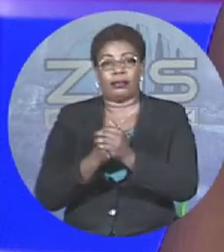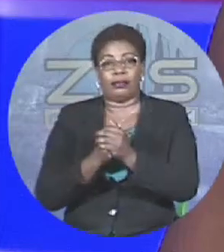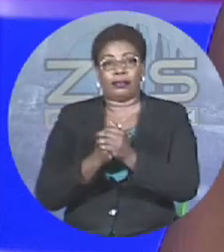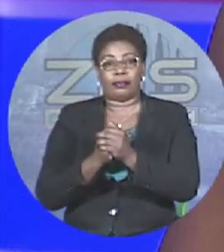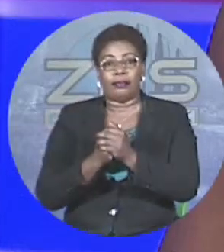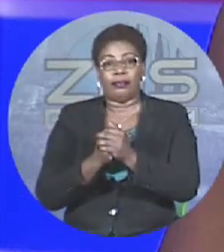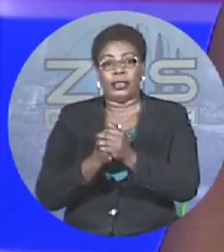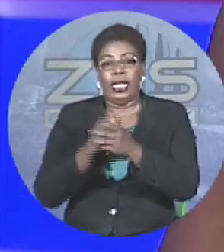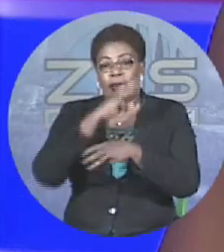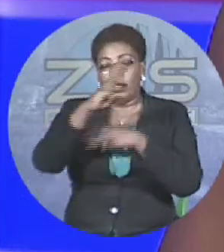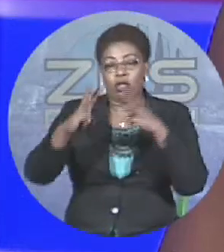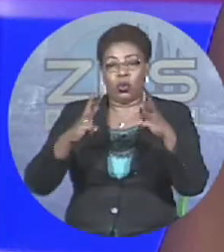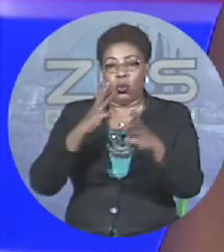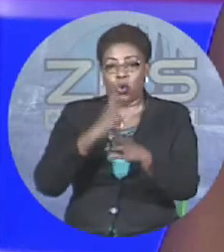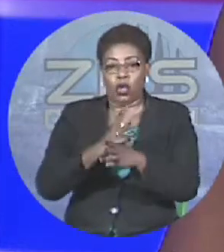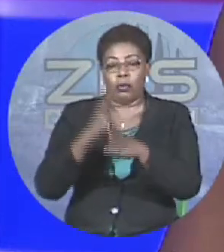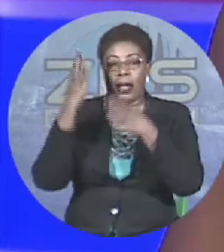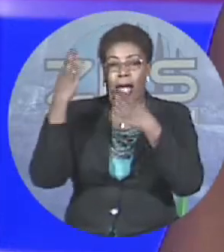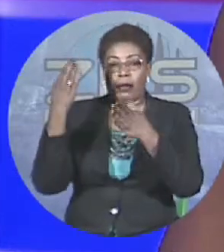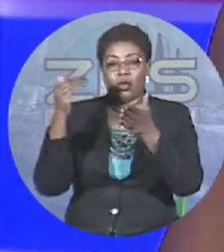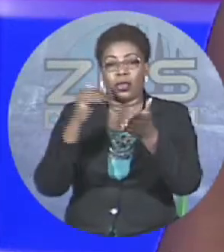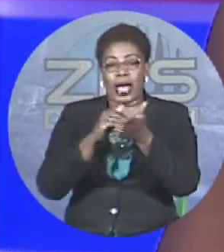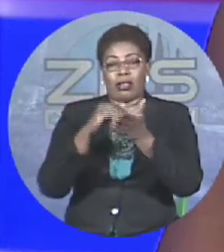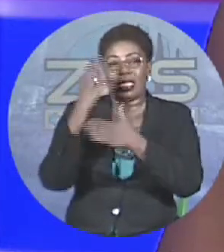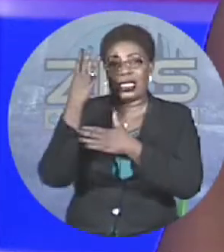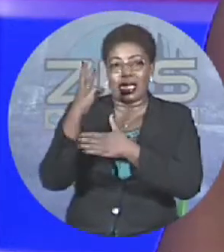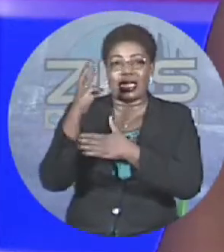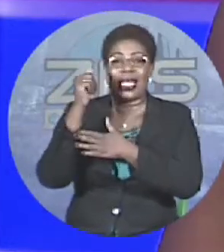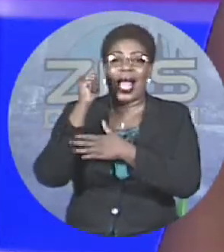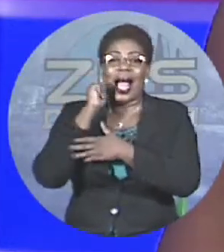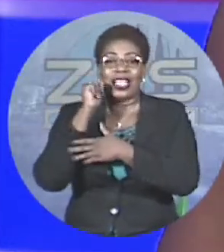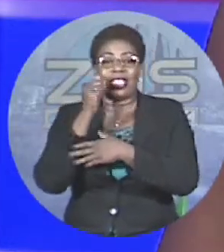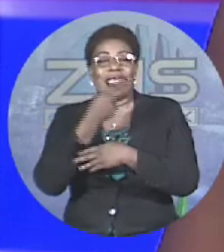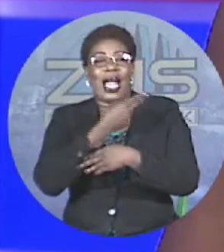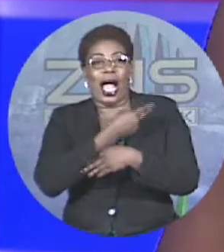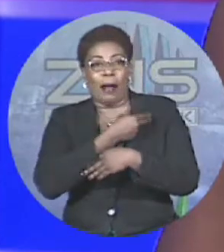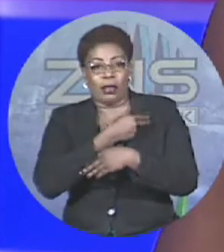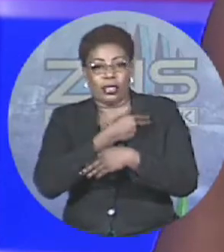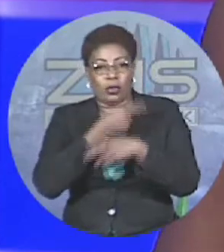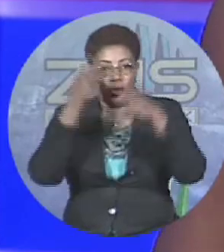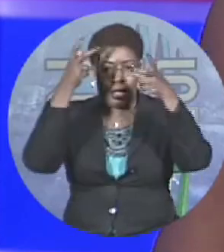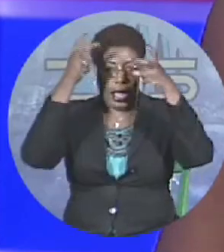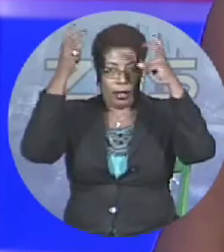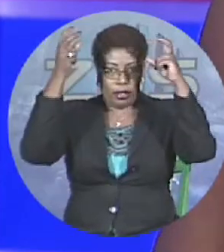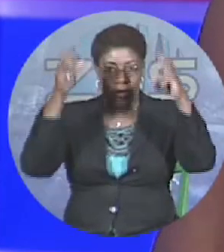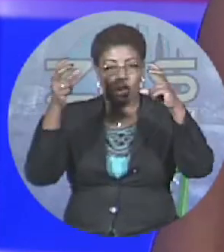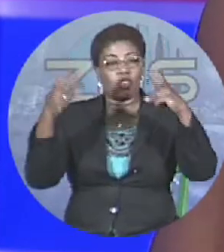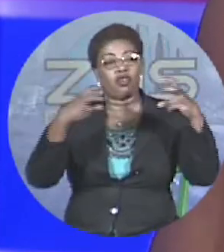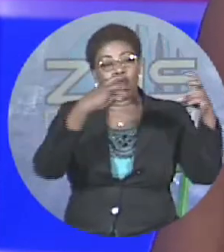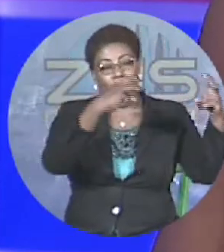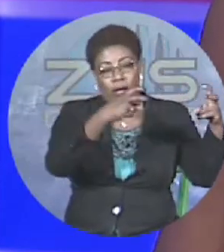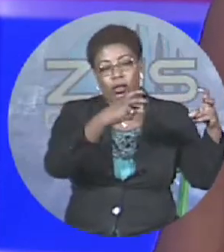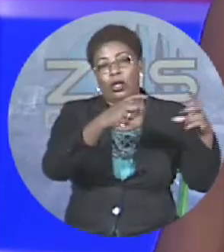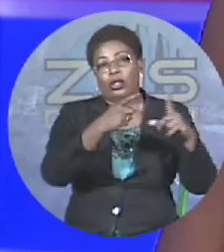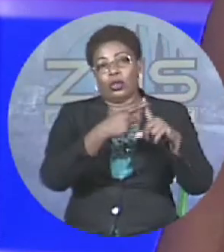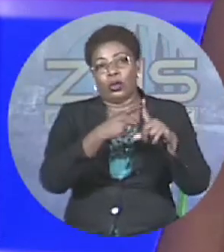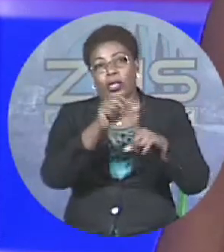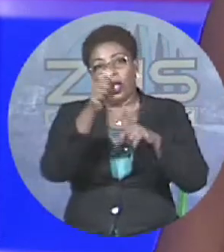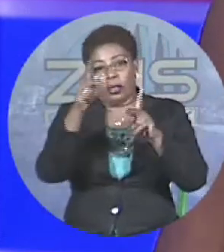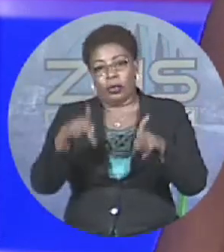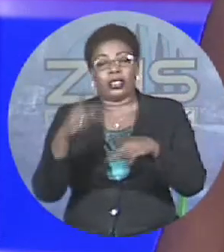The reigning Miss World Bahamas 2016, Ashley Hamilton, will be hanging up her crown this coming Sunday, but she says